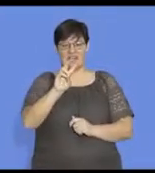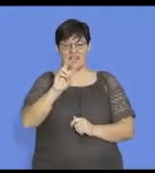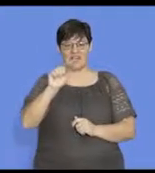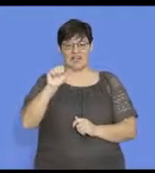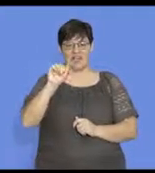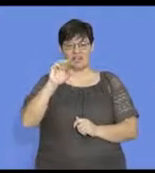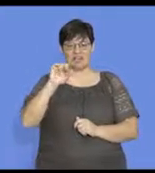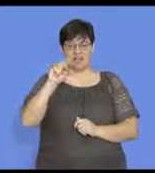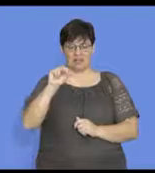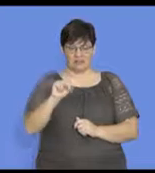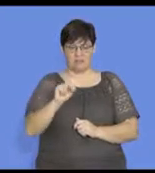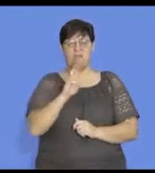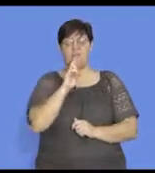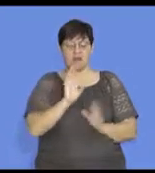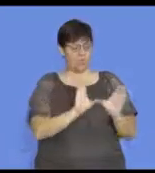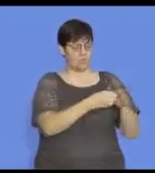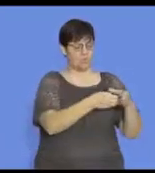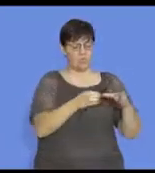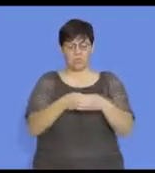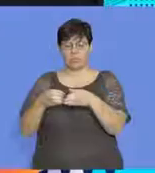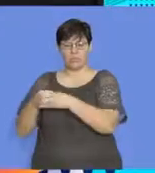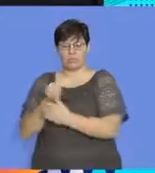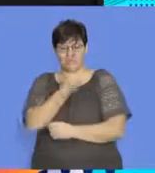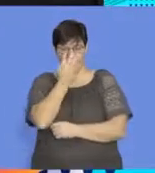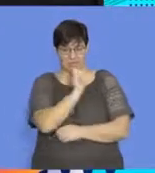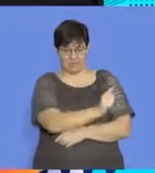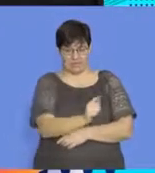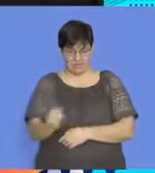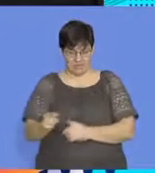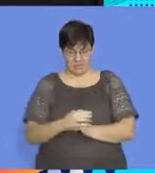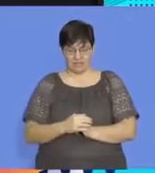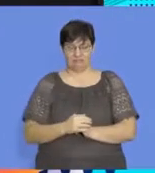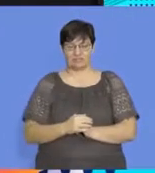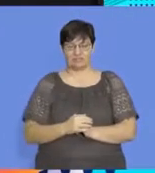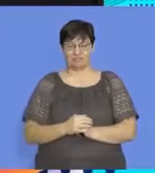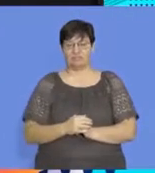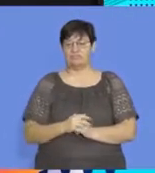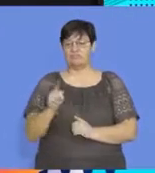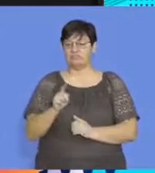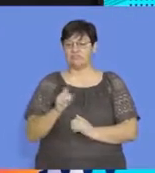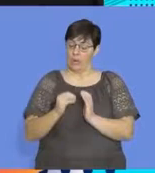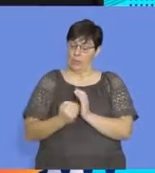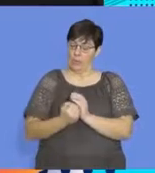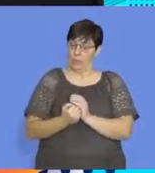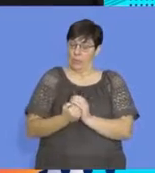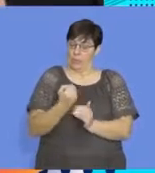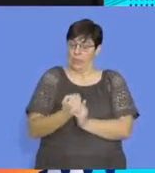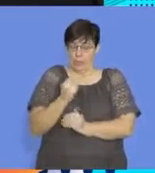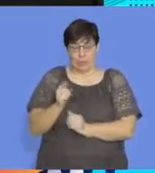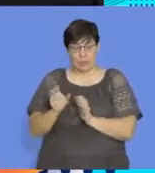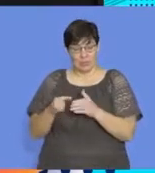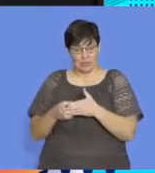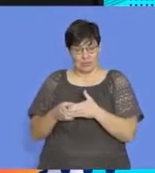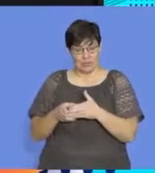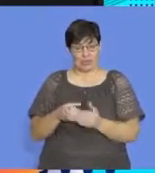different groups of flowers. And the one group of flowers that was probably the newest, all right, was